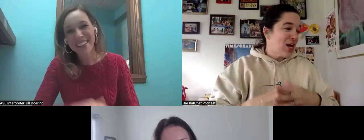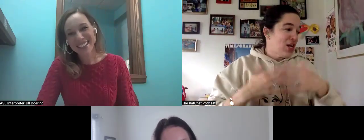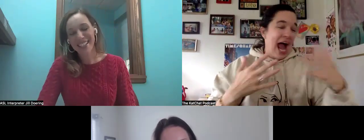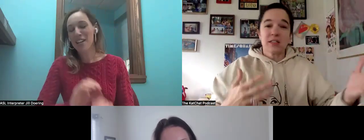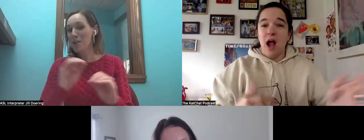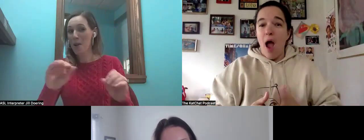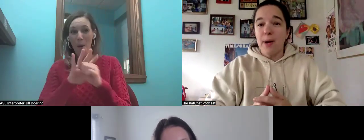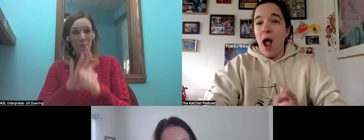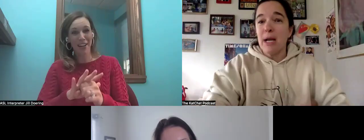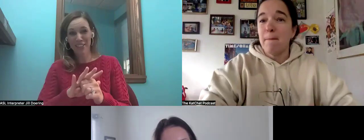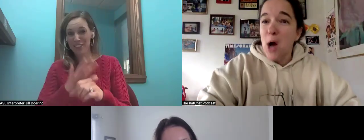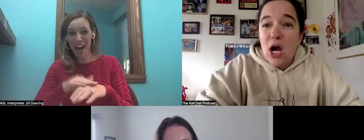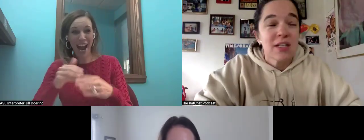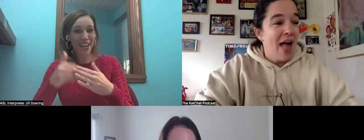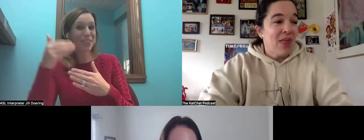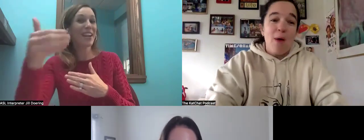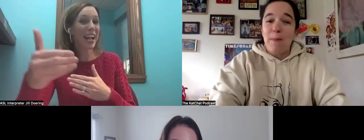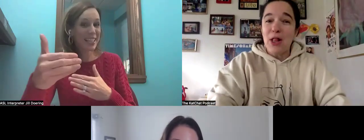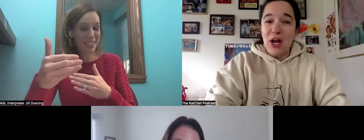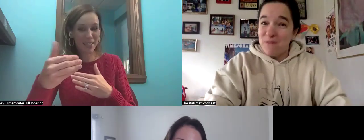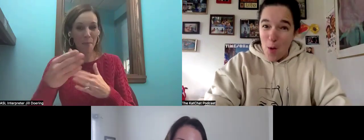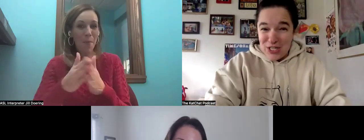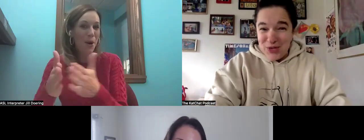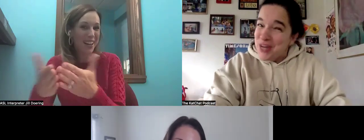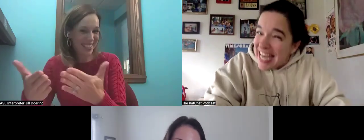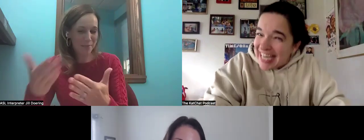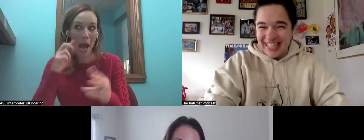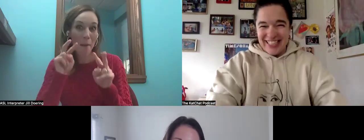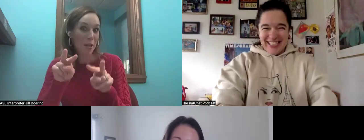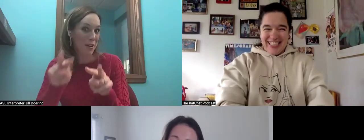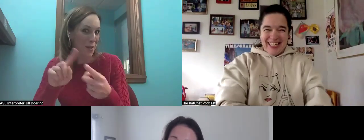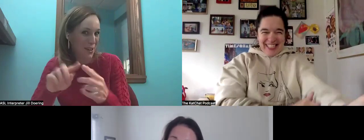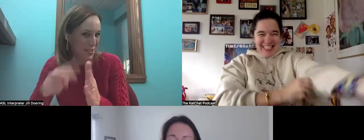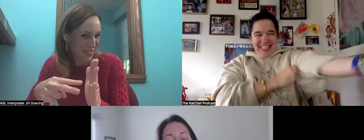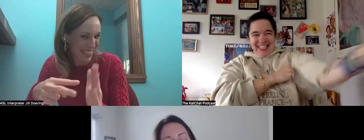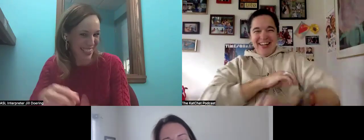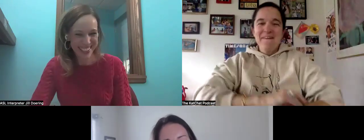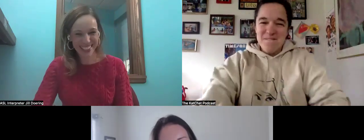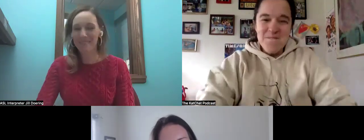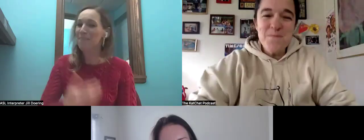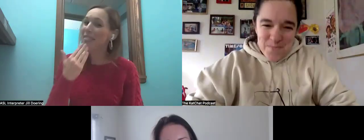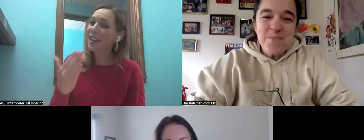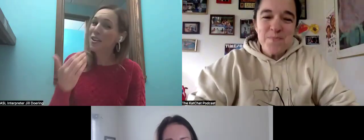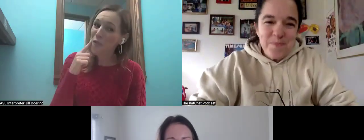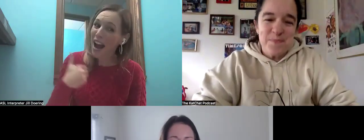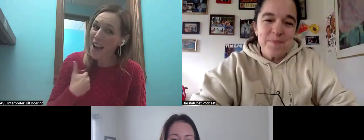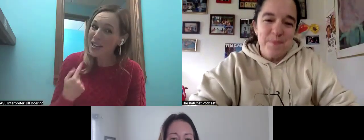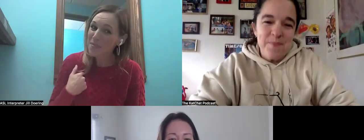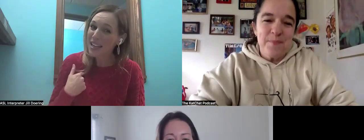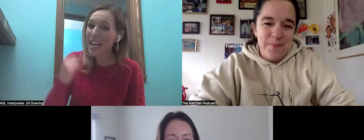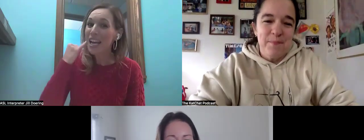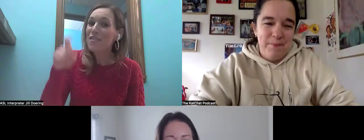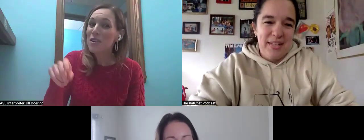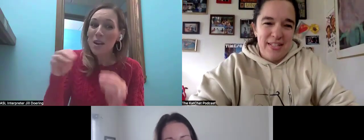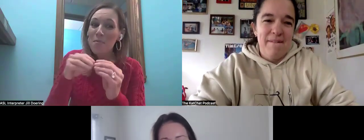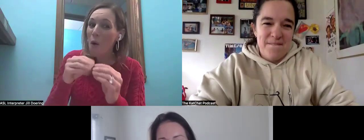pressure on the next upcoming book that I will Yeah. be looking forward to read. Thank you for having me. And if you need a little bit of